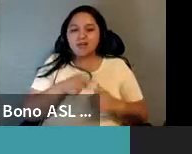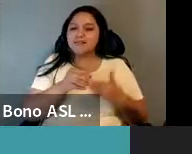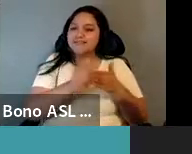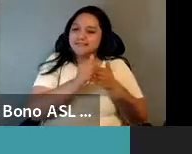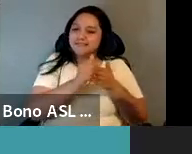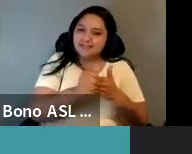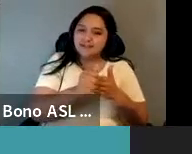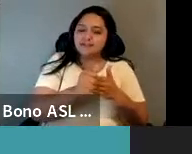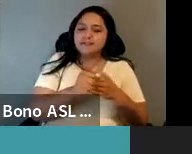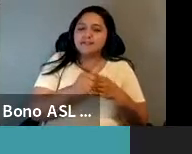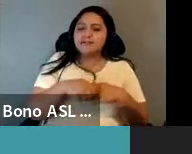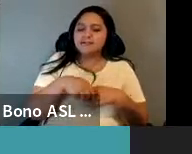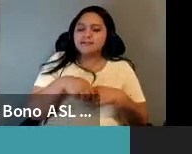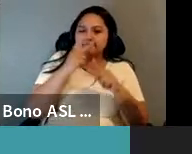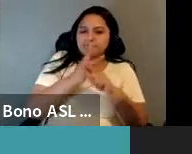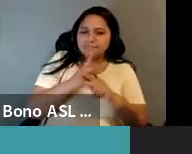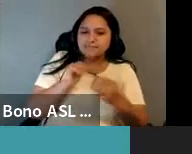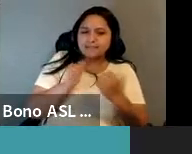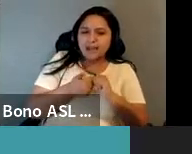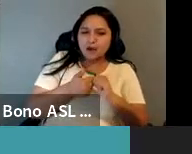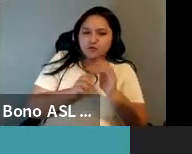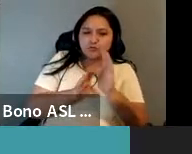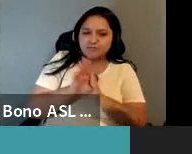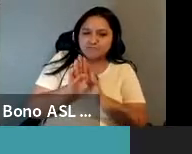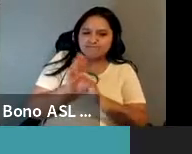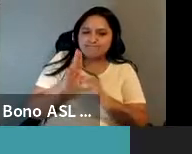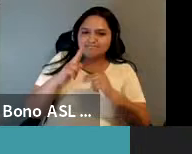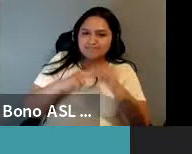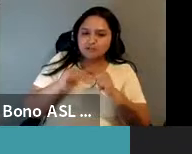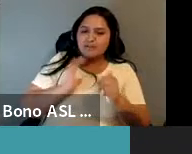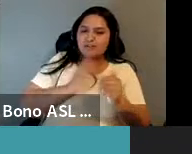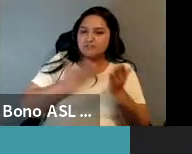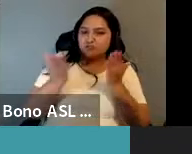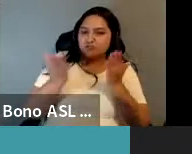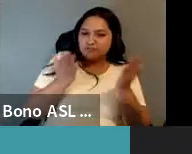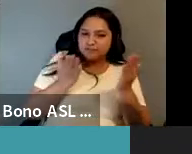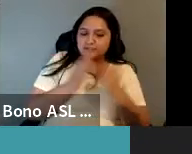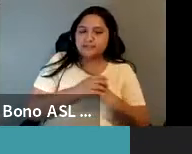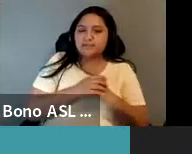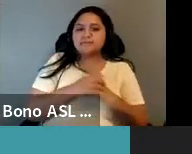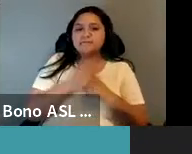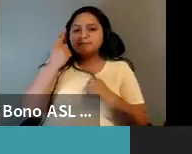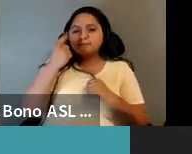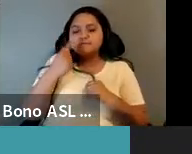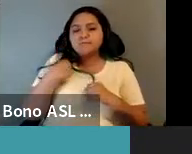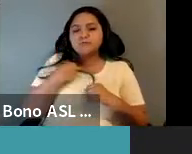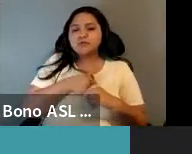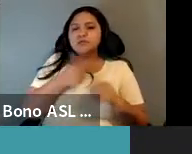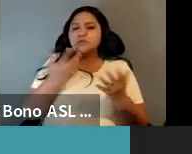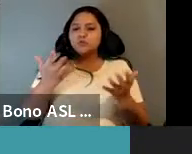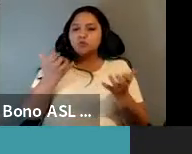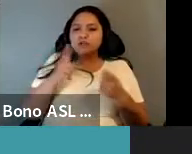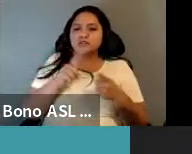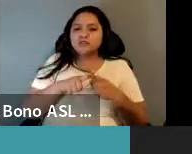build out services on the front end. And this is really guided by thinking that we want to lift all communities, we want to lift